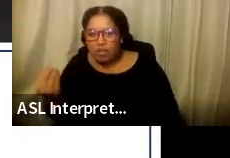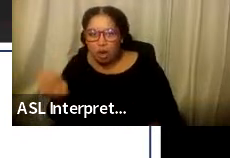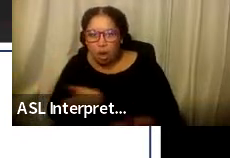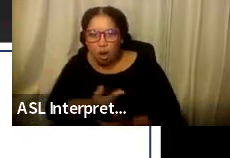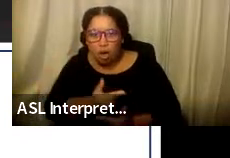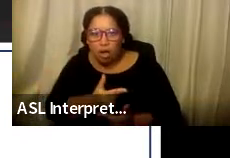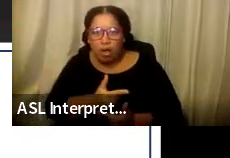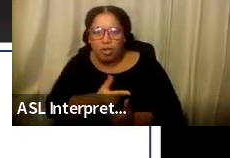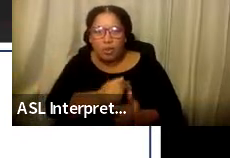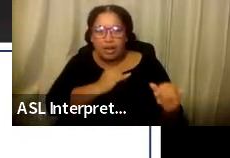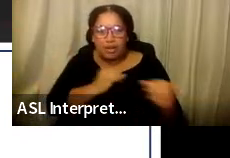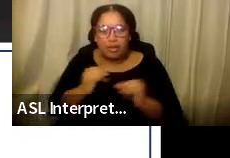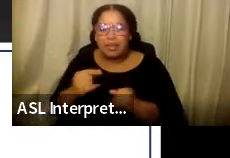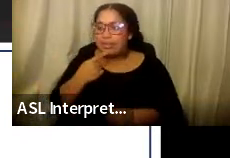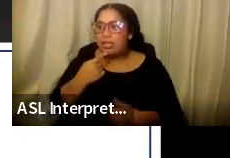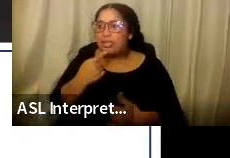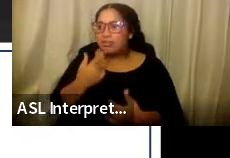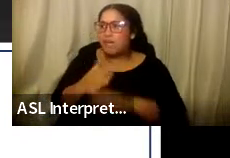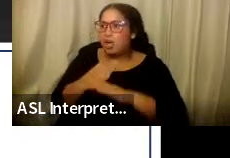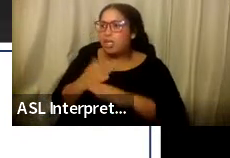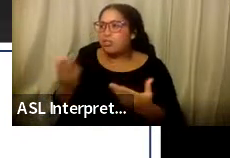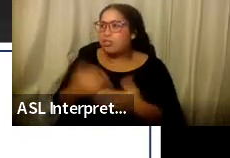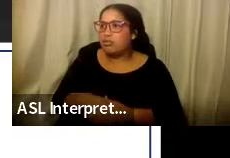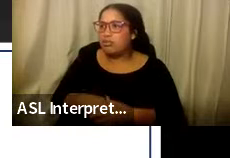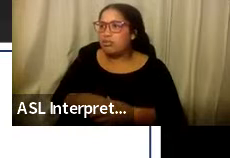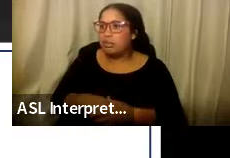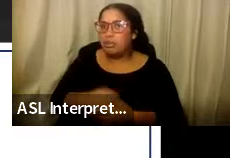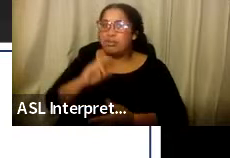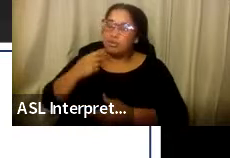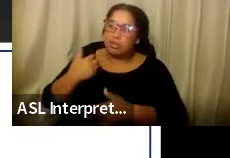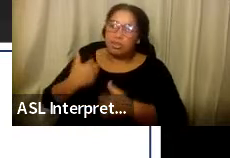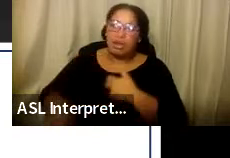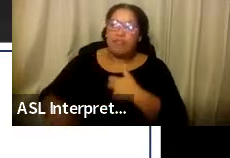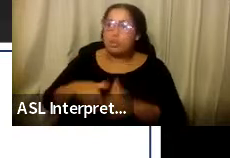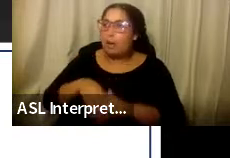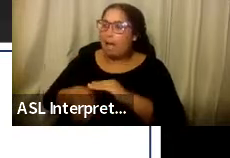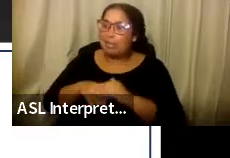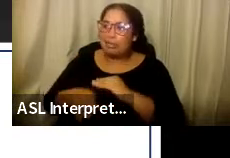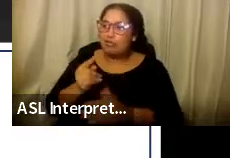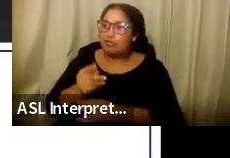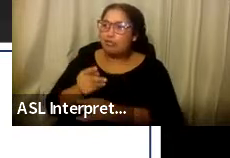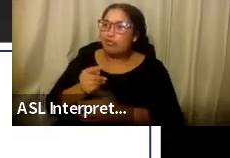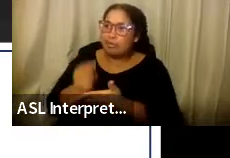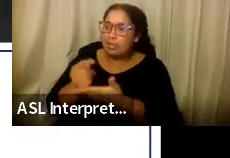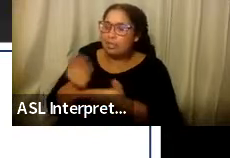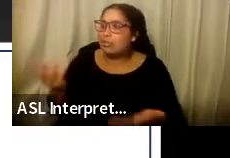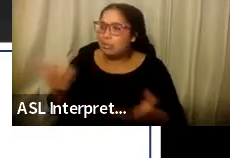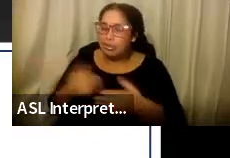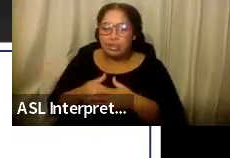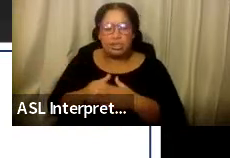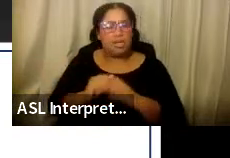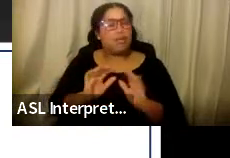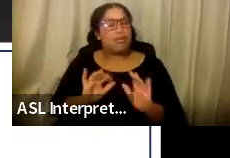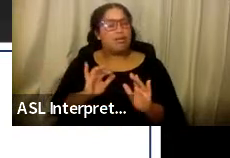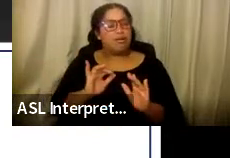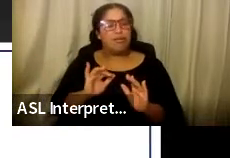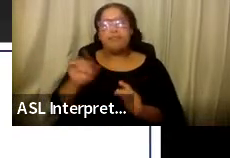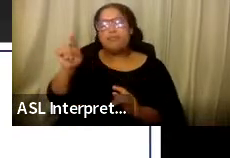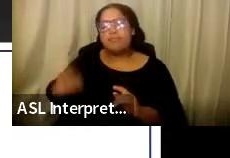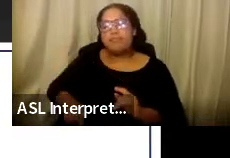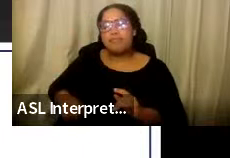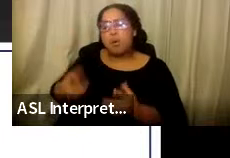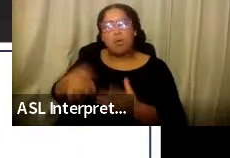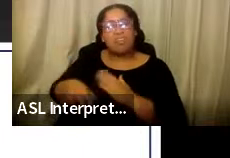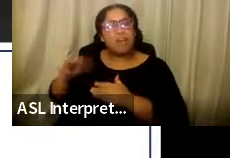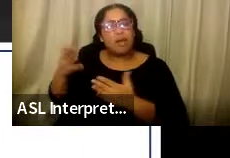did report barriers to accessing treatments. So just to look a little bit at what these barriers